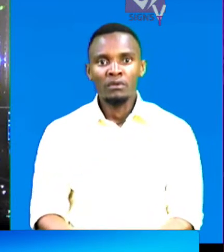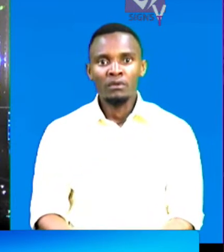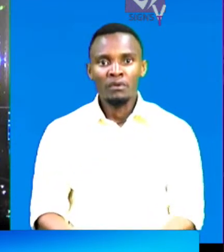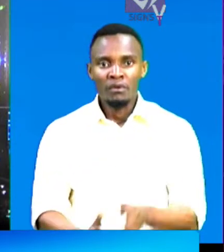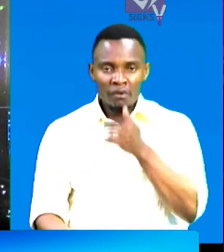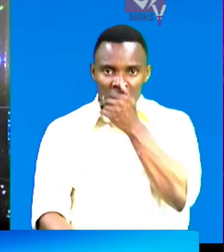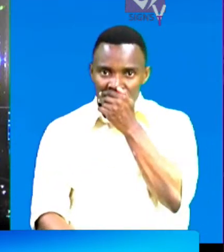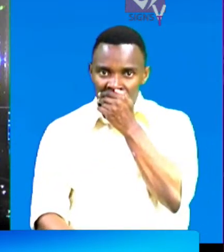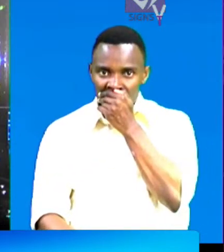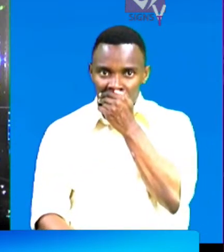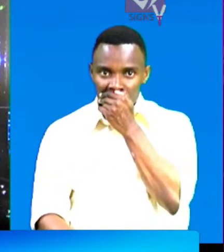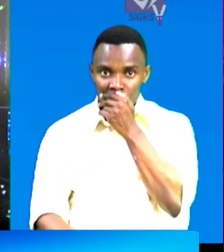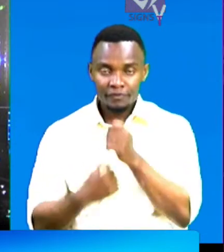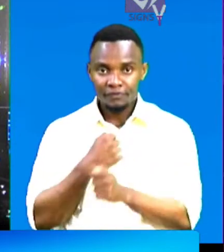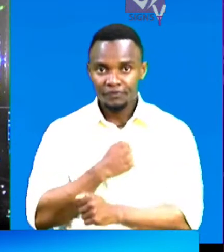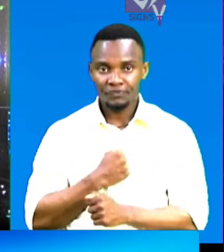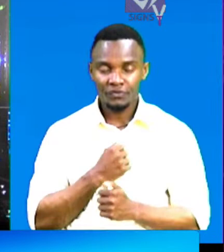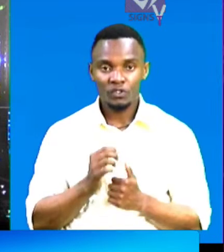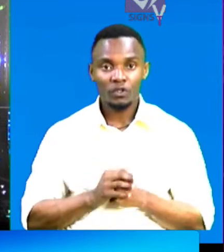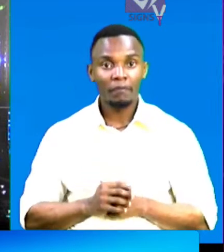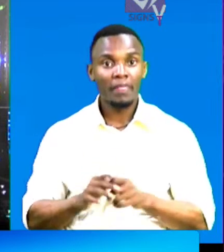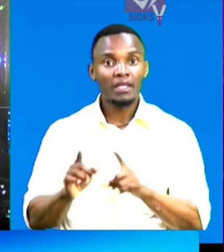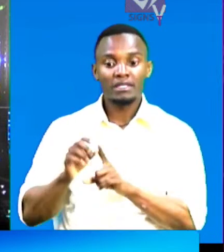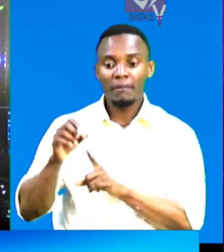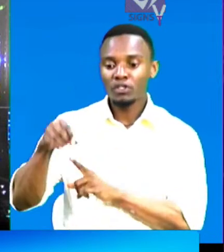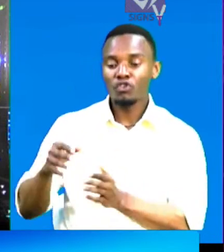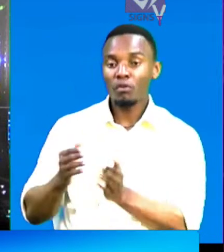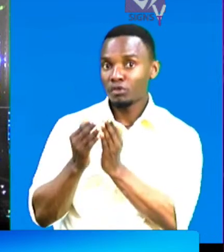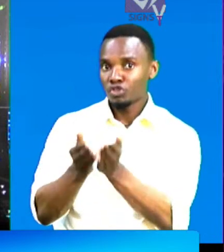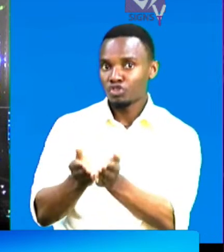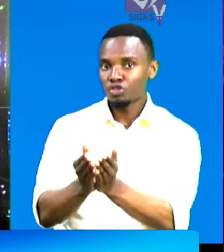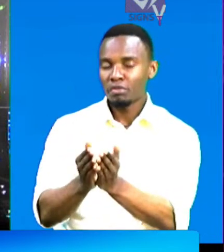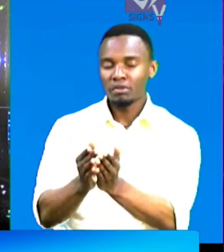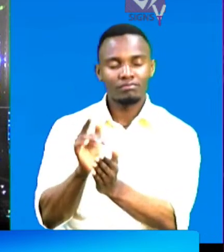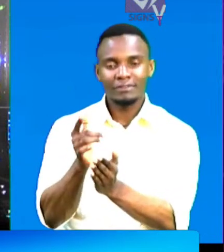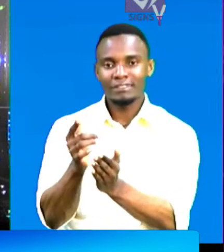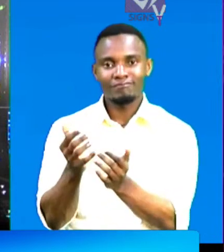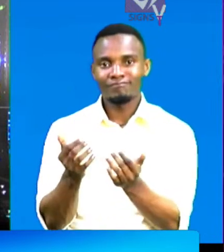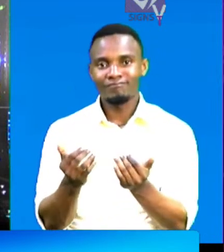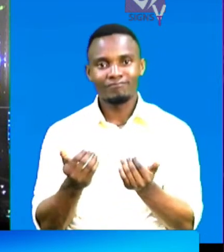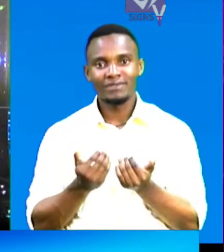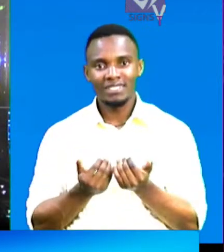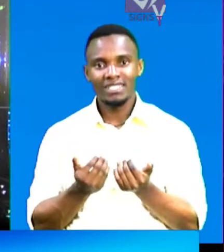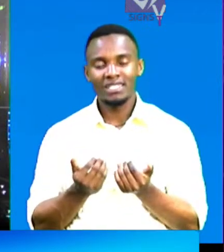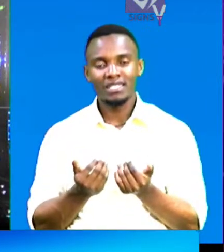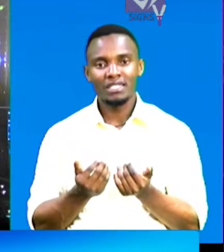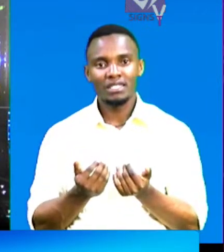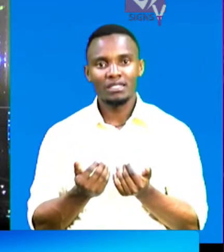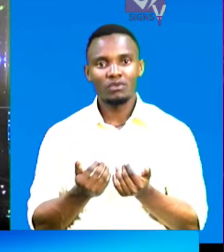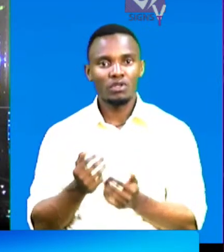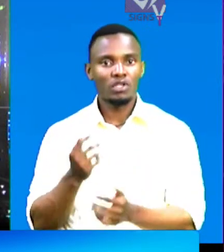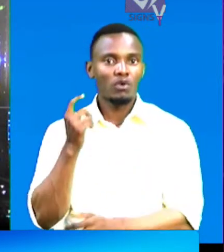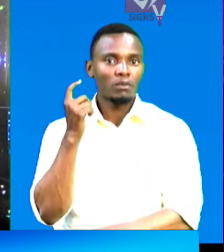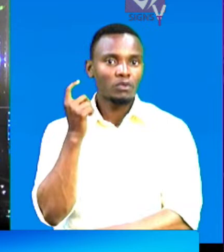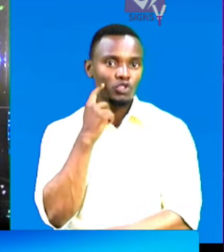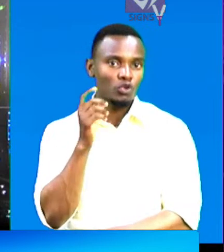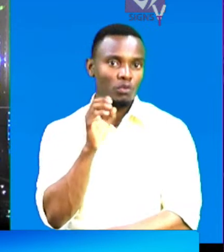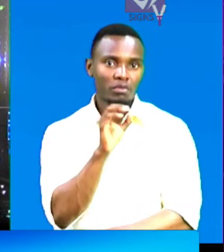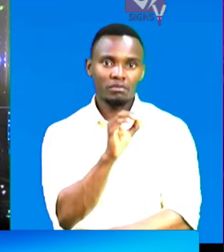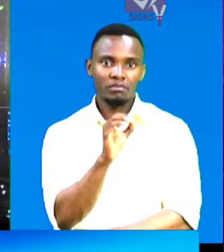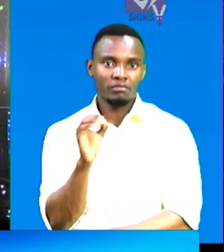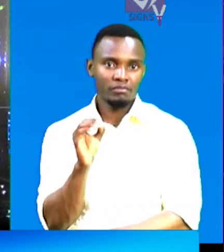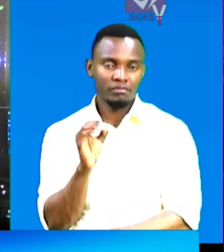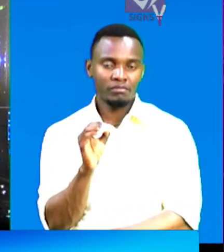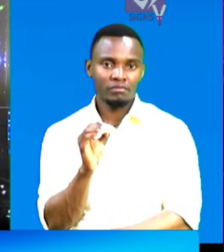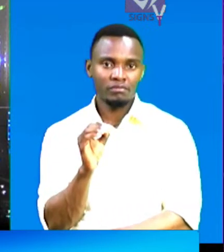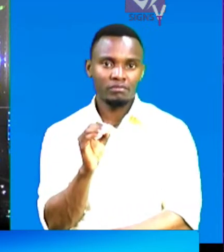in drop shipping, you literally don't need a shop, or